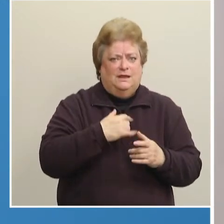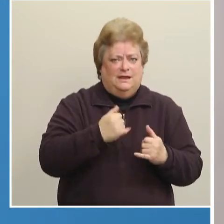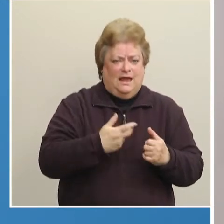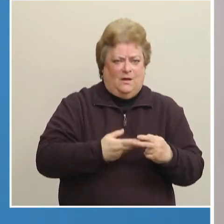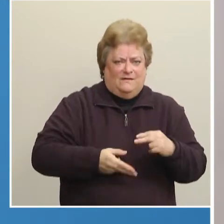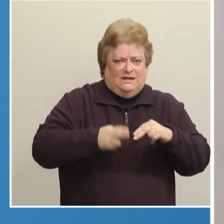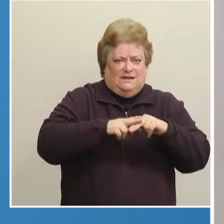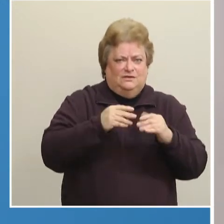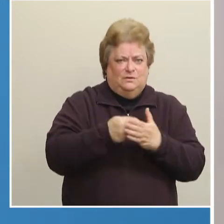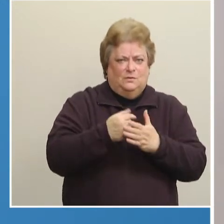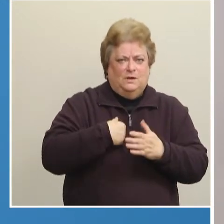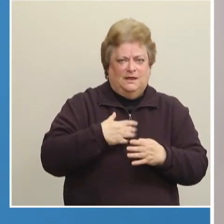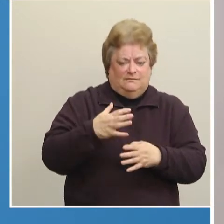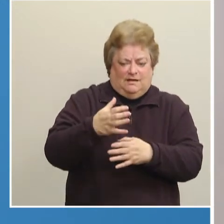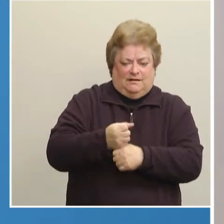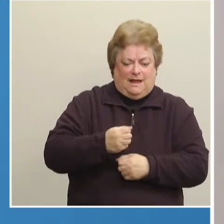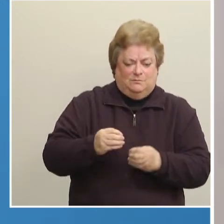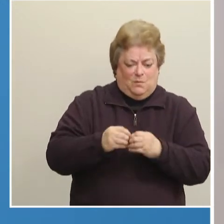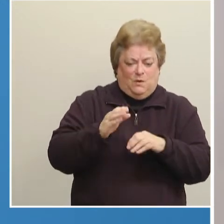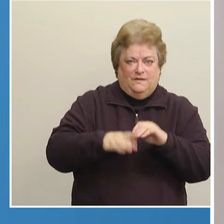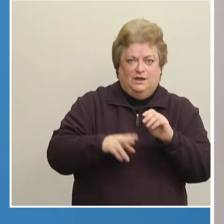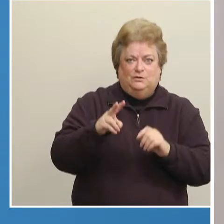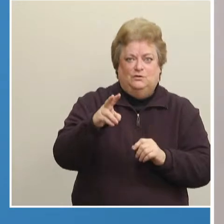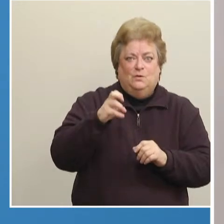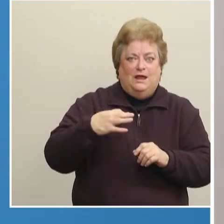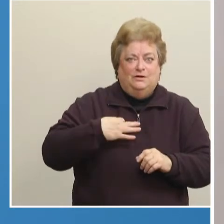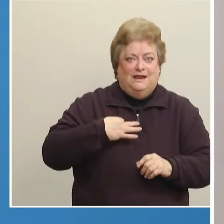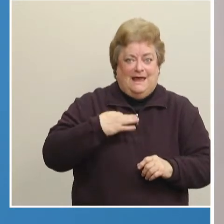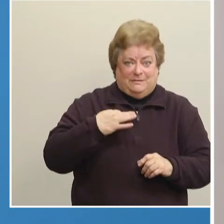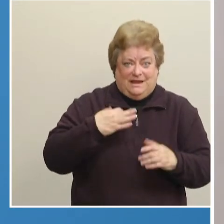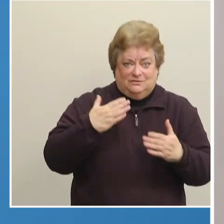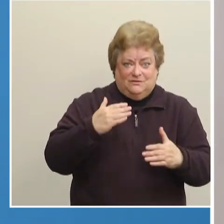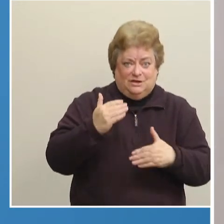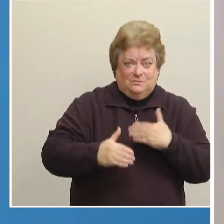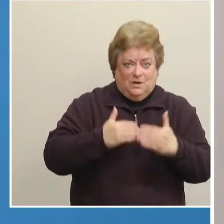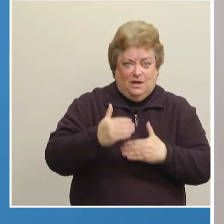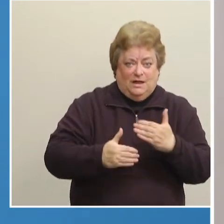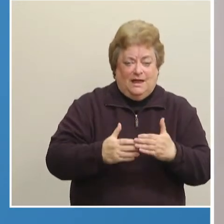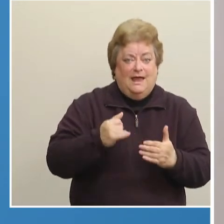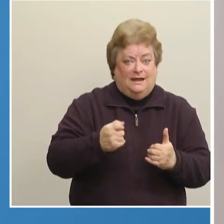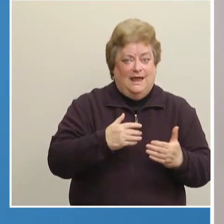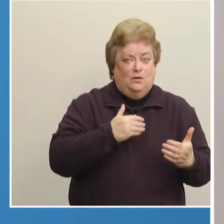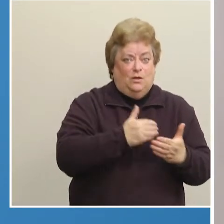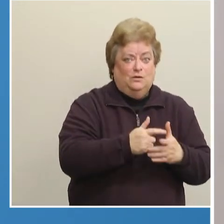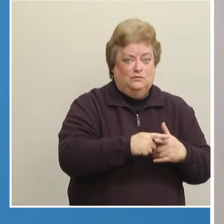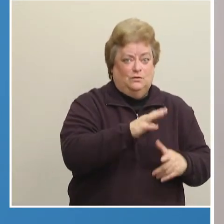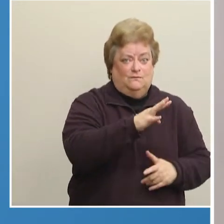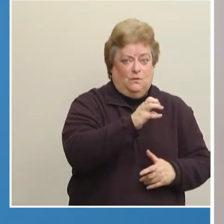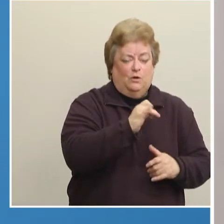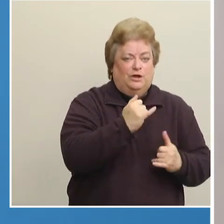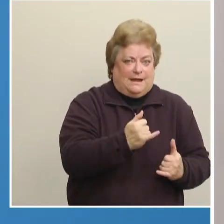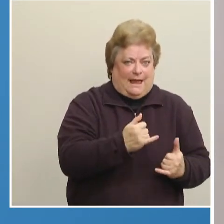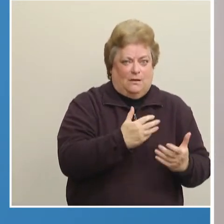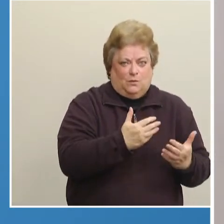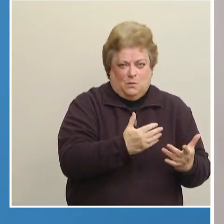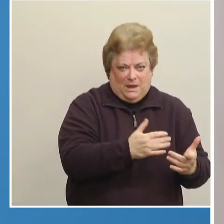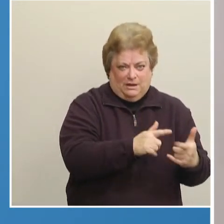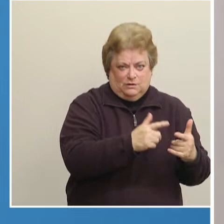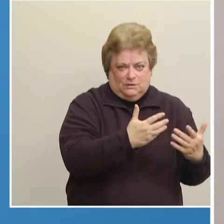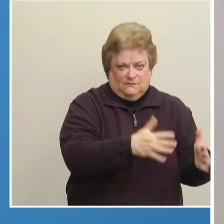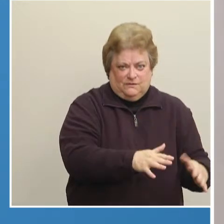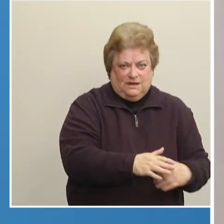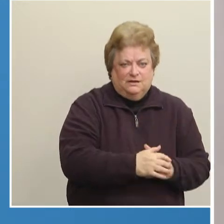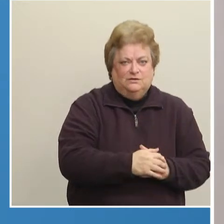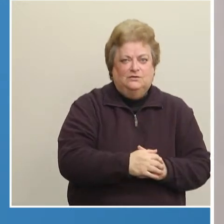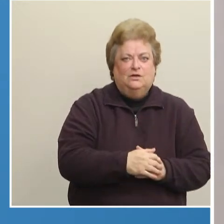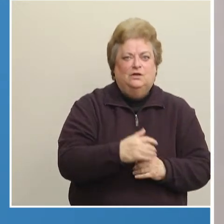funding, more than 200 applications have been processed and close to 400 are pending. Our community is doing a great job of getting these federal dollars